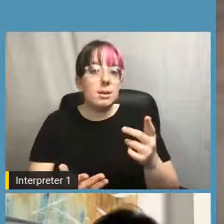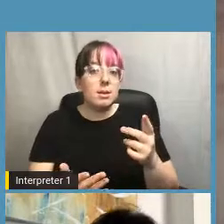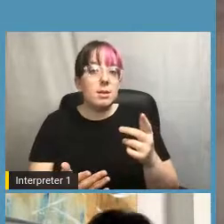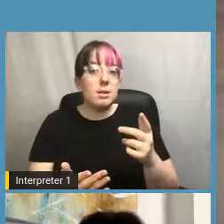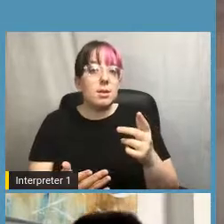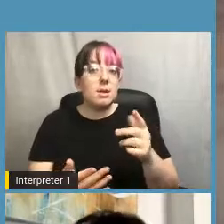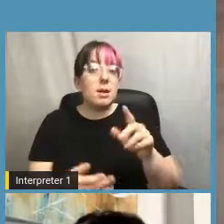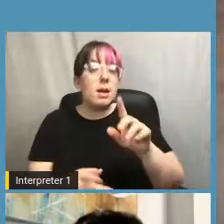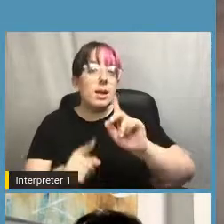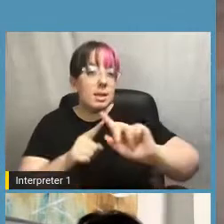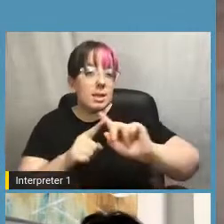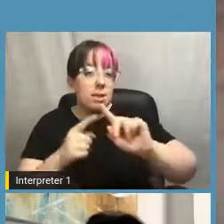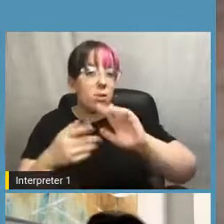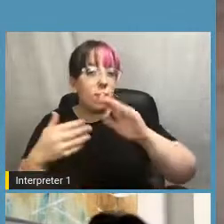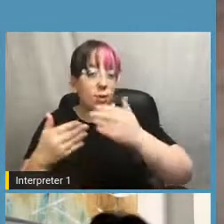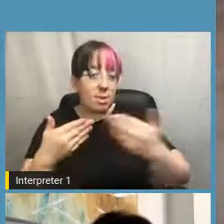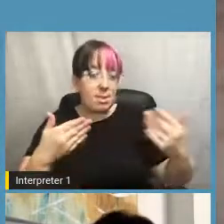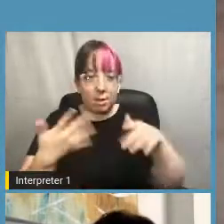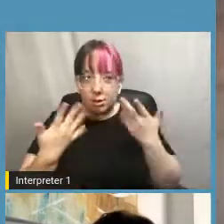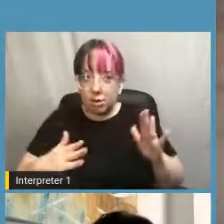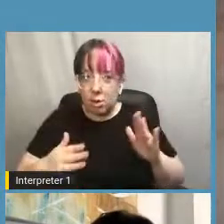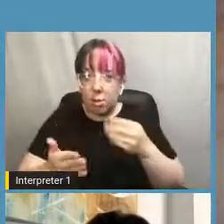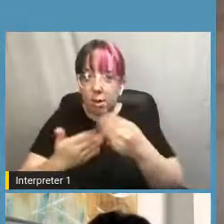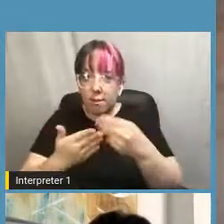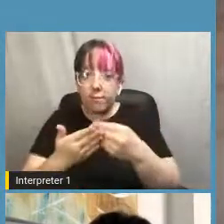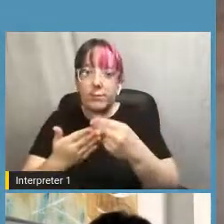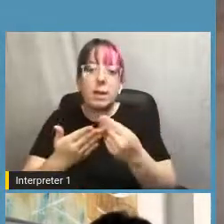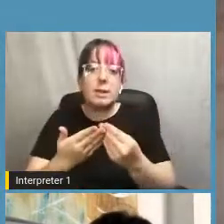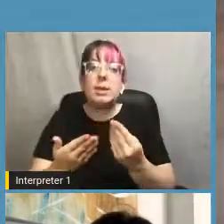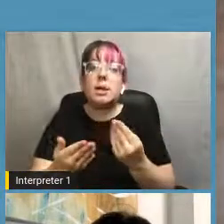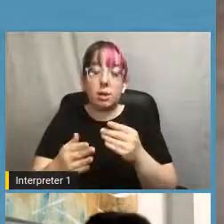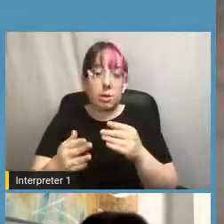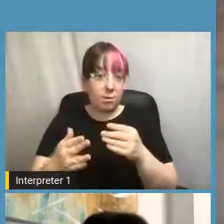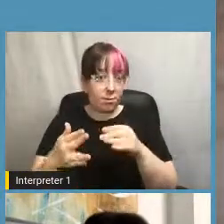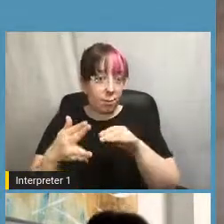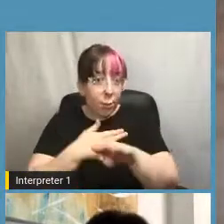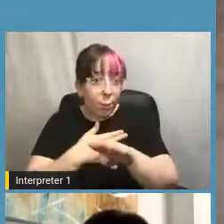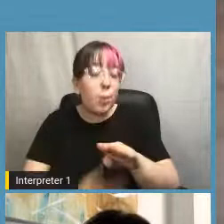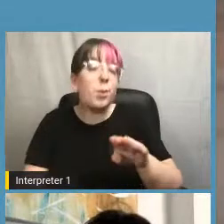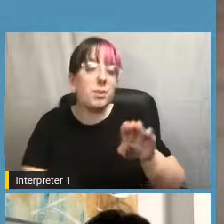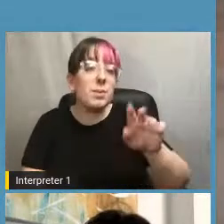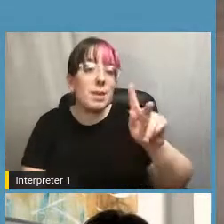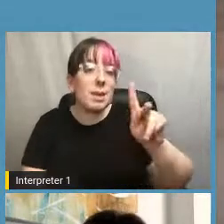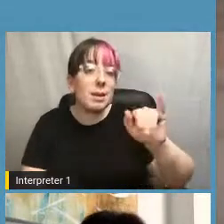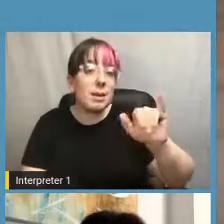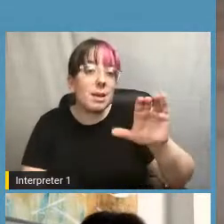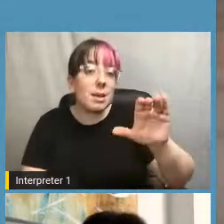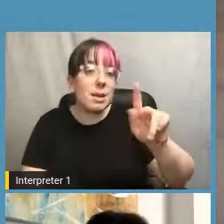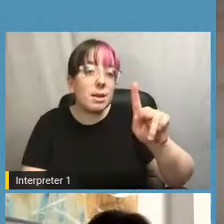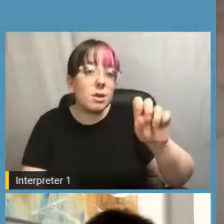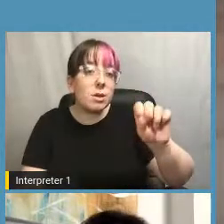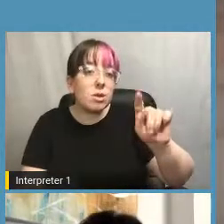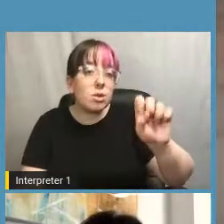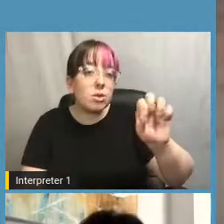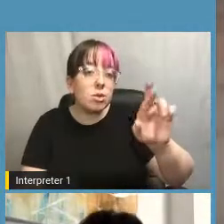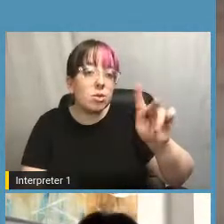through, but that was for political reasons. It was funded through Kickstarter. So you can kickstart an exhibition, an online exhibition, make your